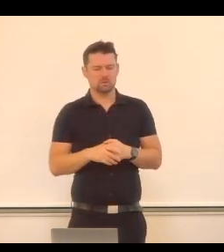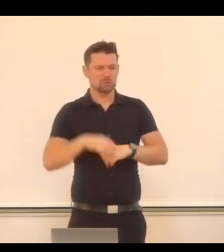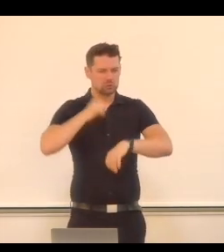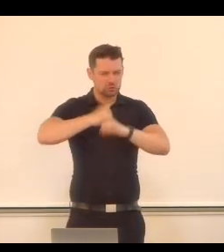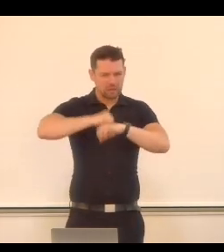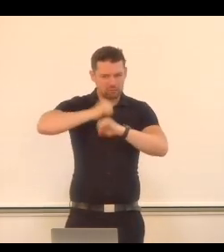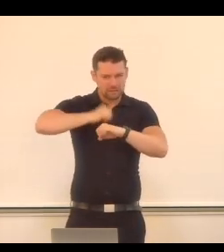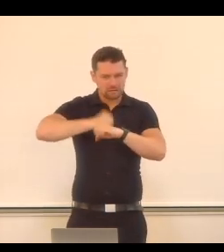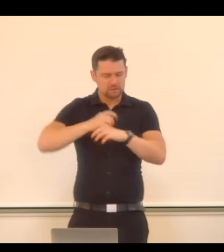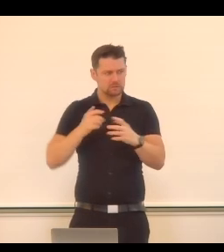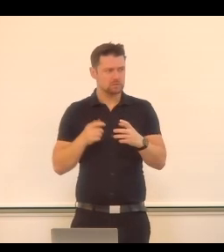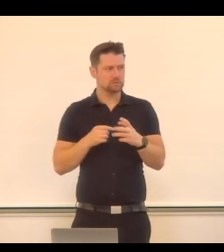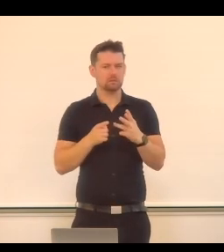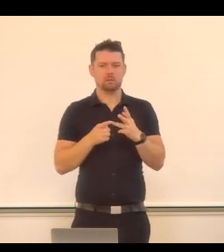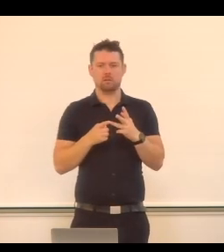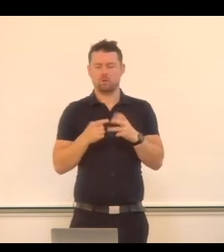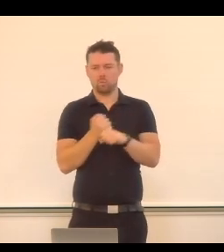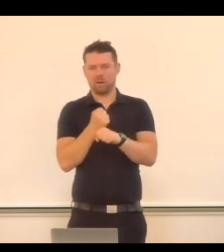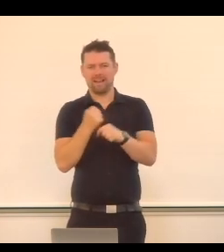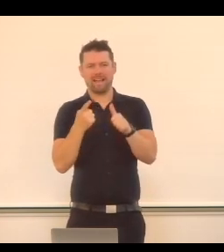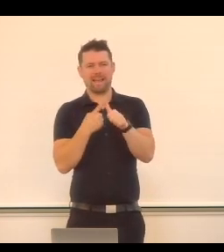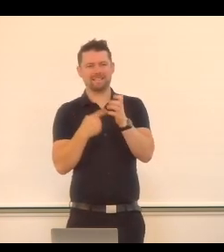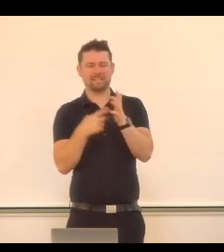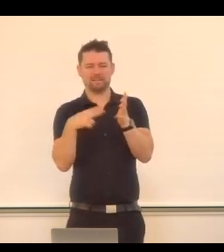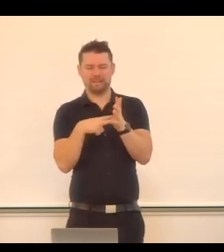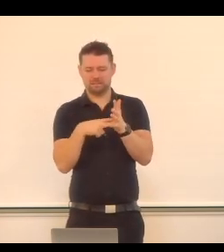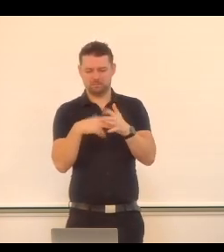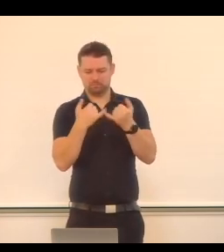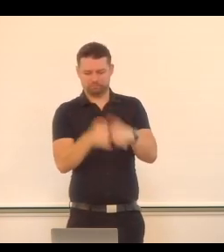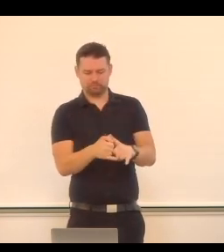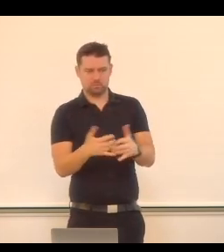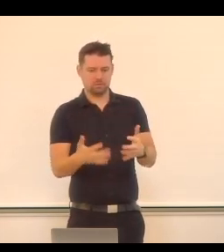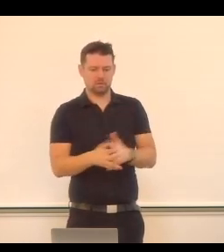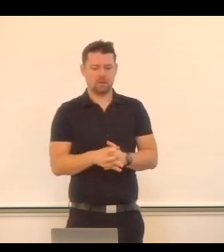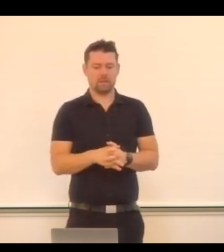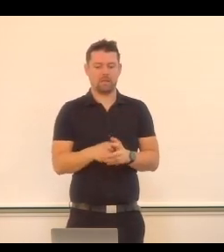generators that might have failed, working on ATVs that might have failed. On the bottom left,